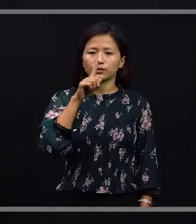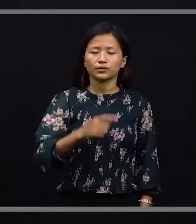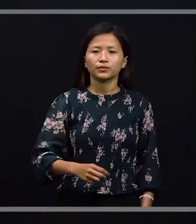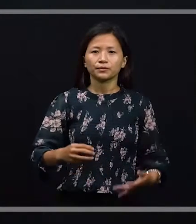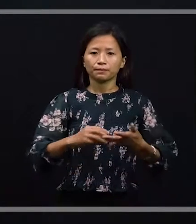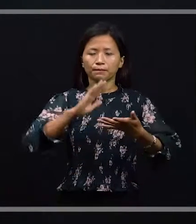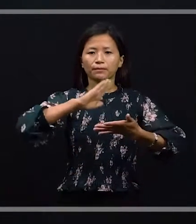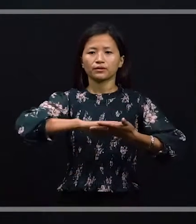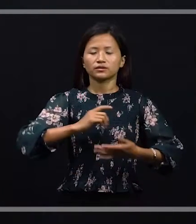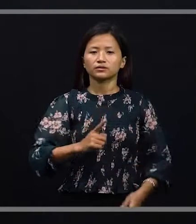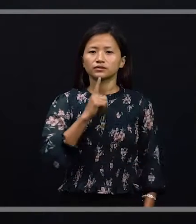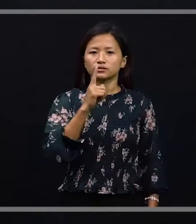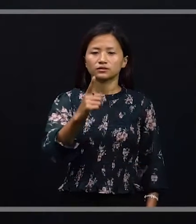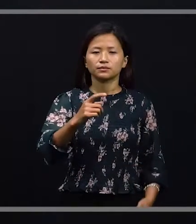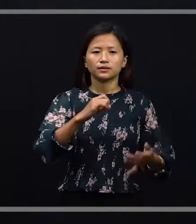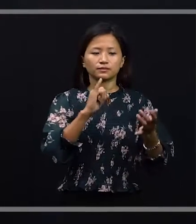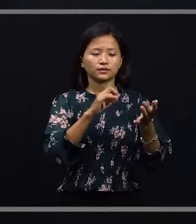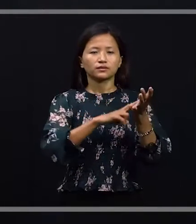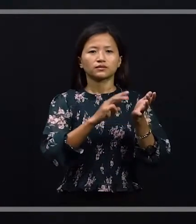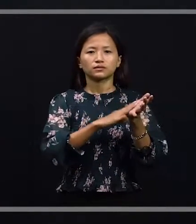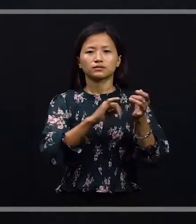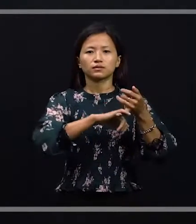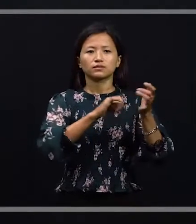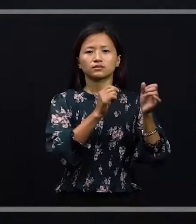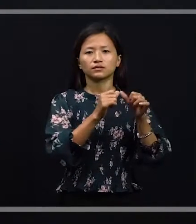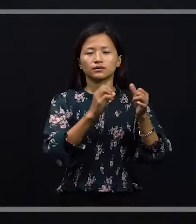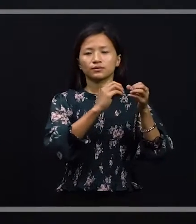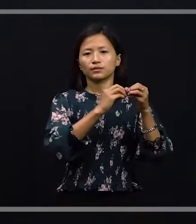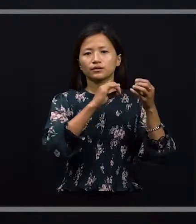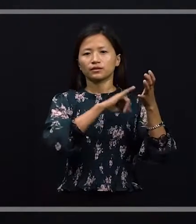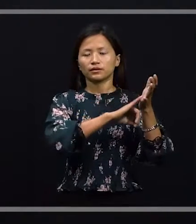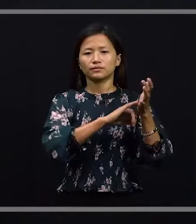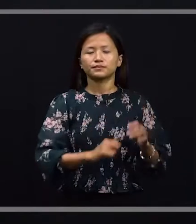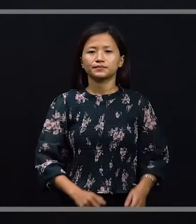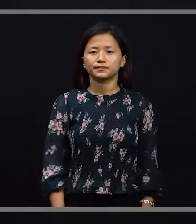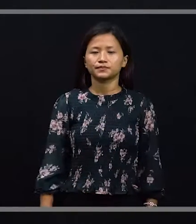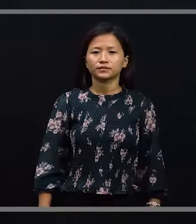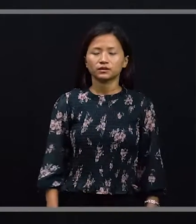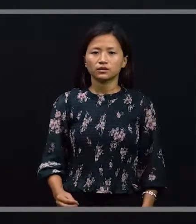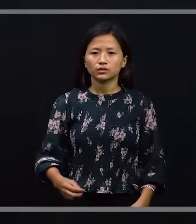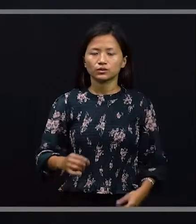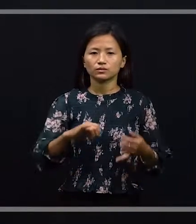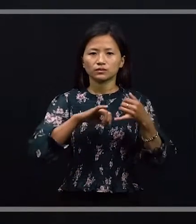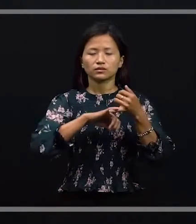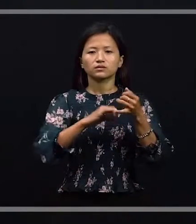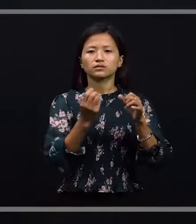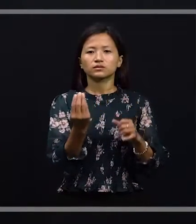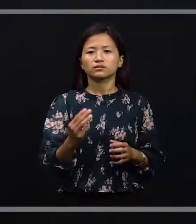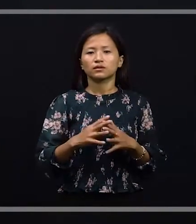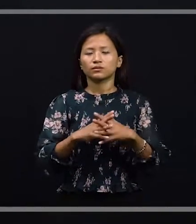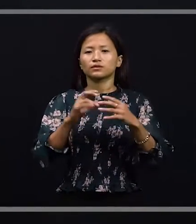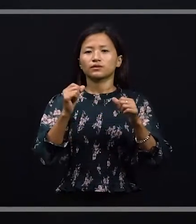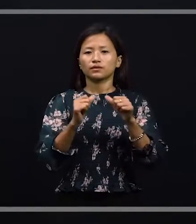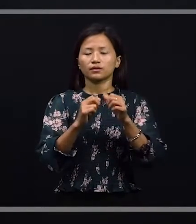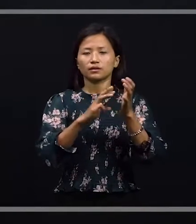he introduced this Amitya Sabha. Okay, now next is Swami Dhyana. So Swami Dhyana, just like the other